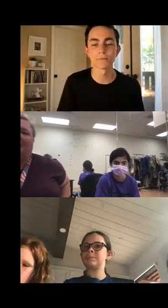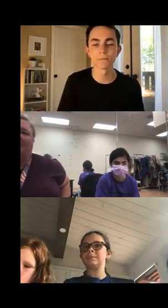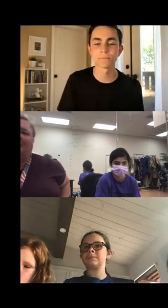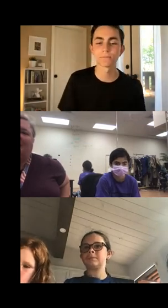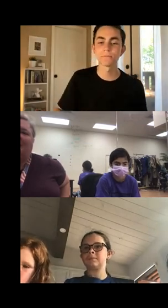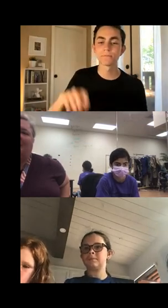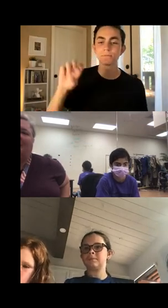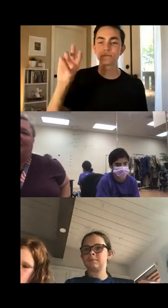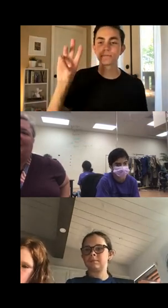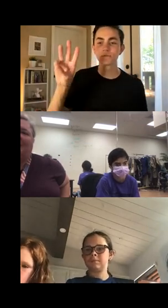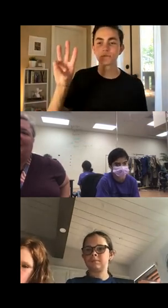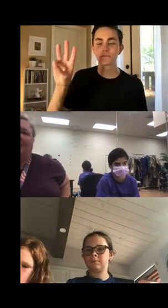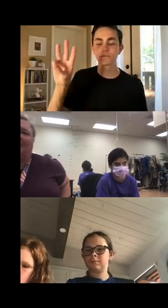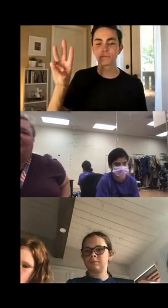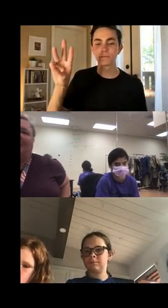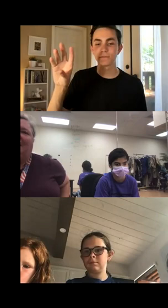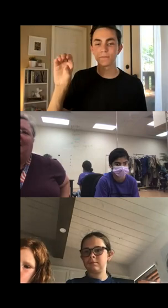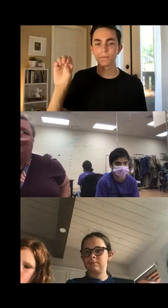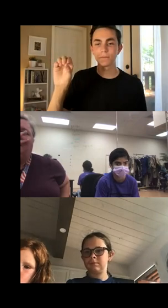Next word.